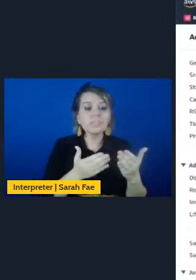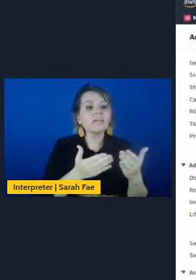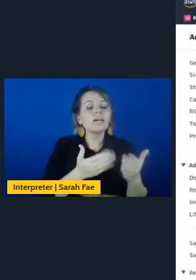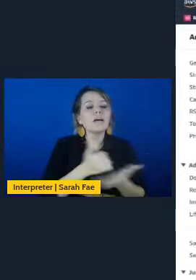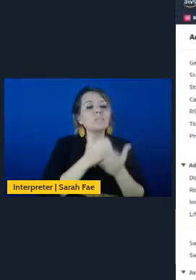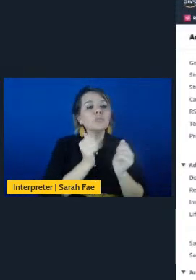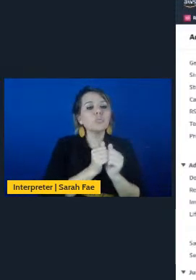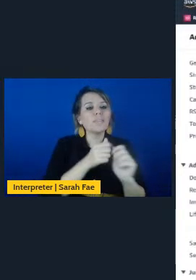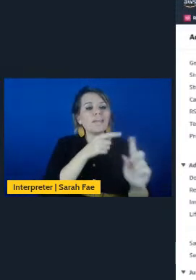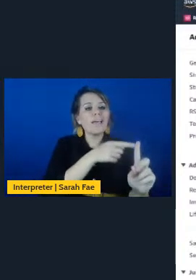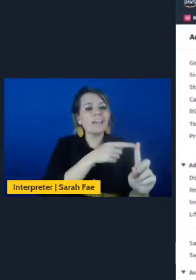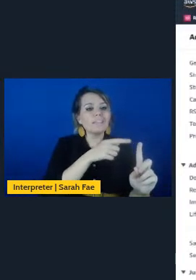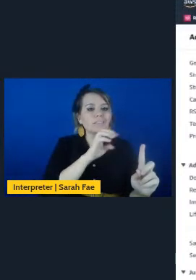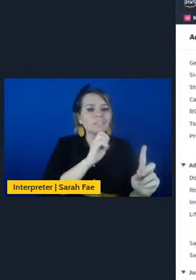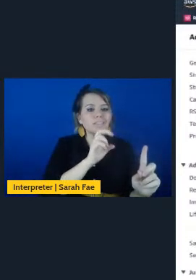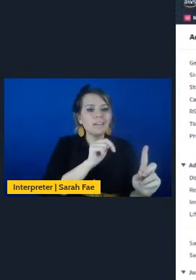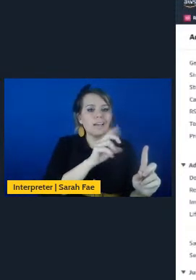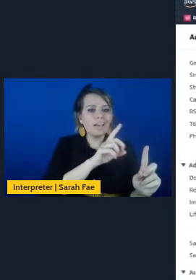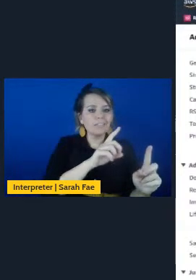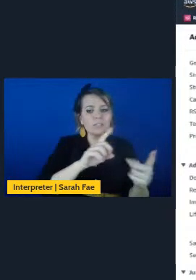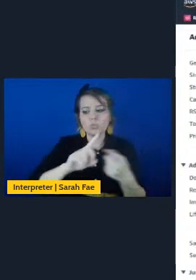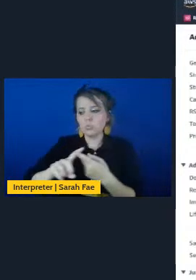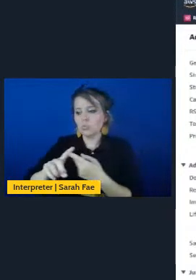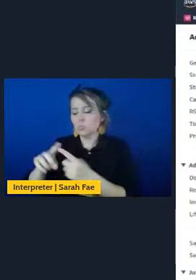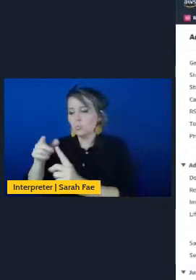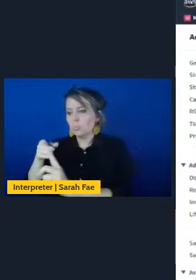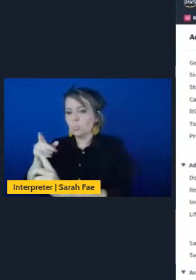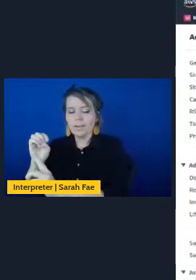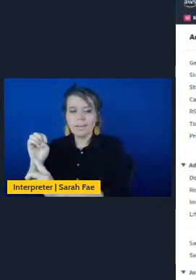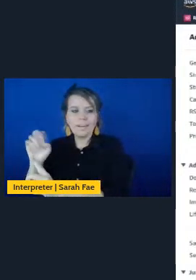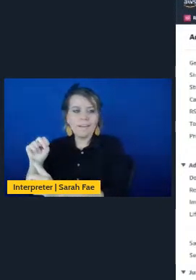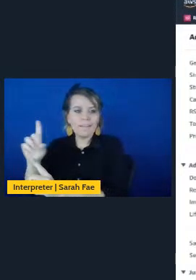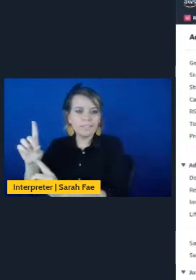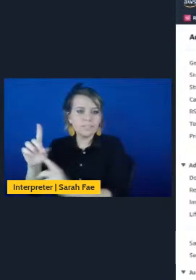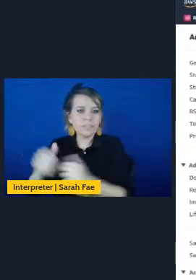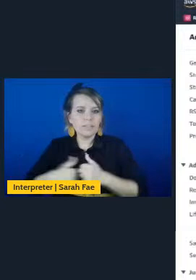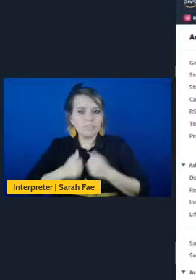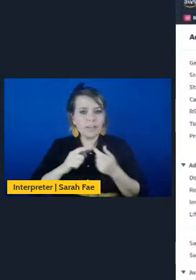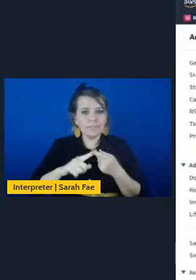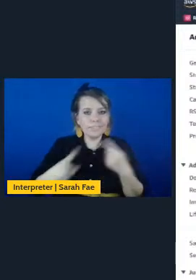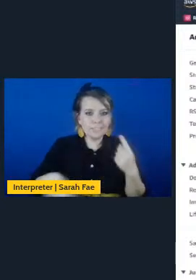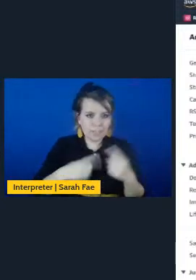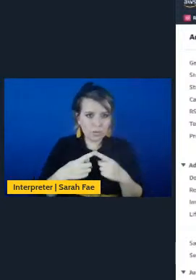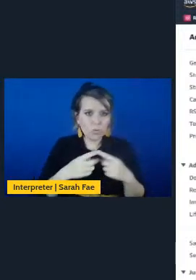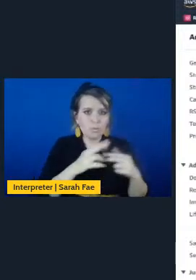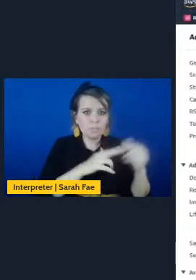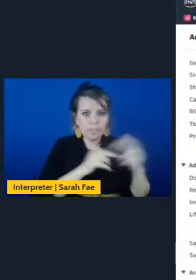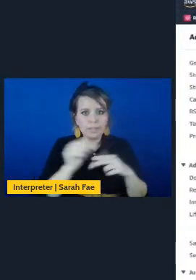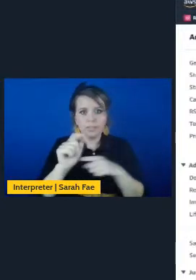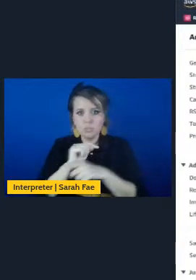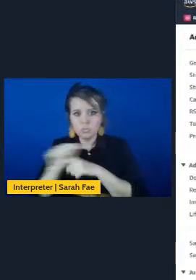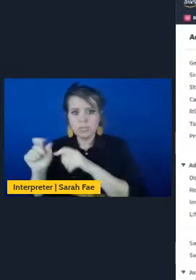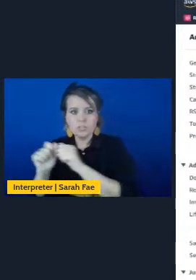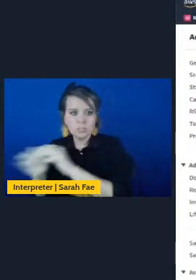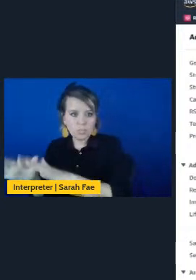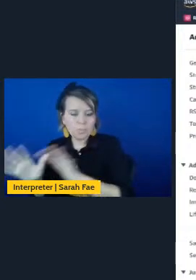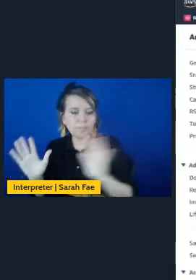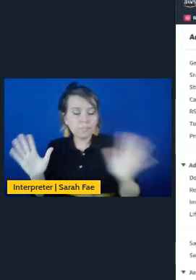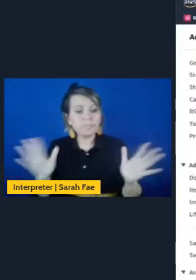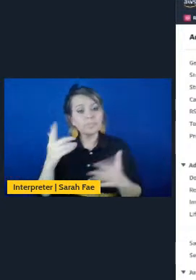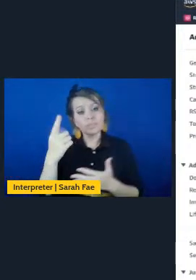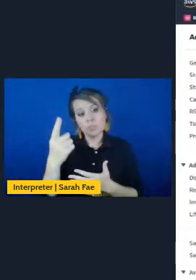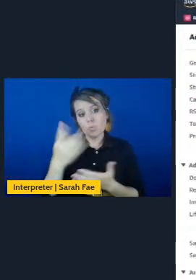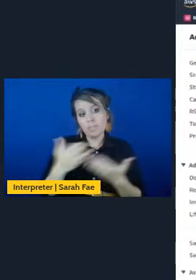machine learning, from building, training, tuning, at scale. And one of the components that we're going to use today from